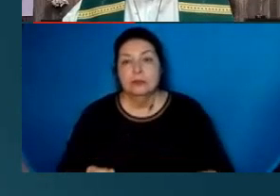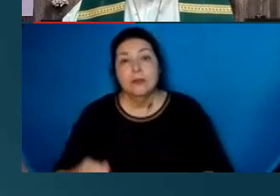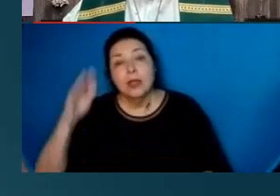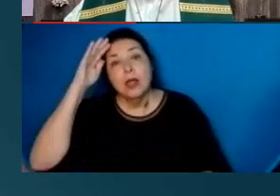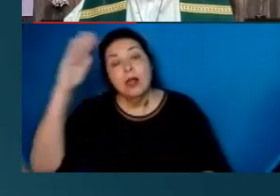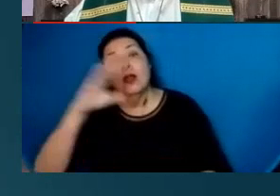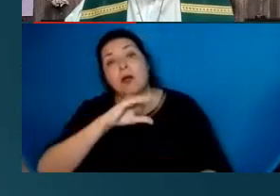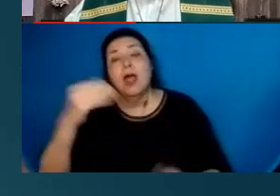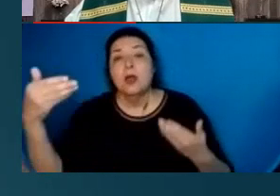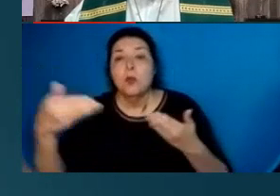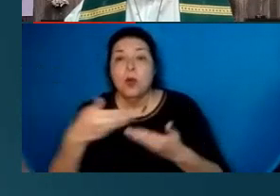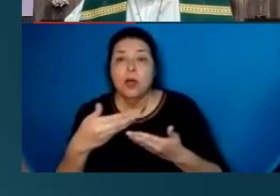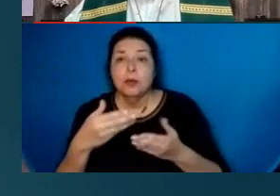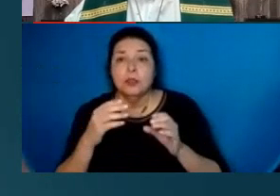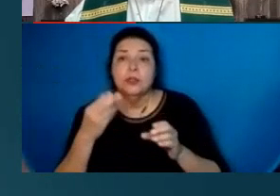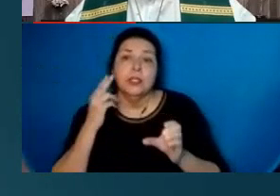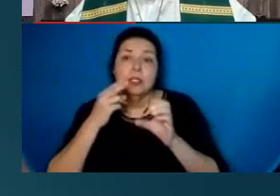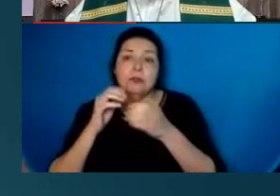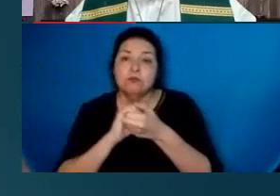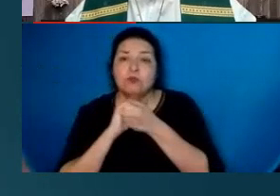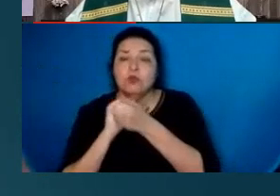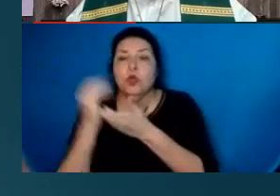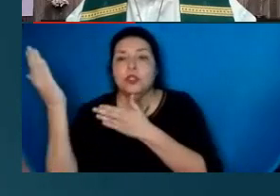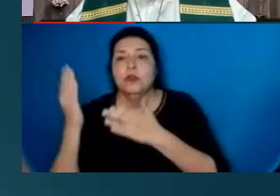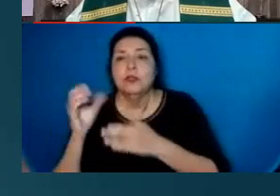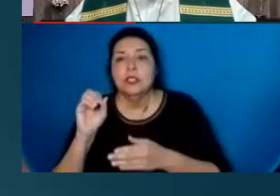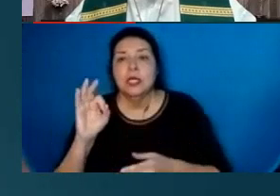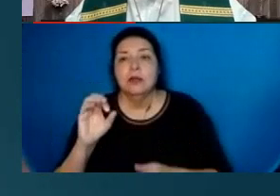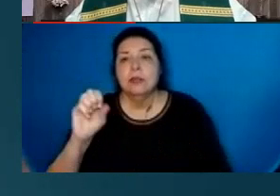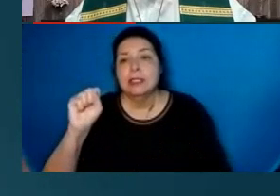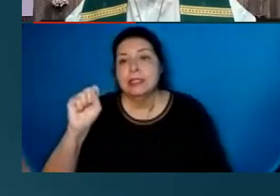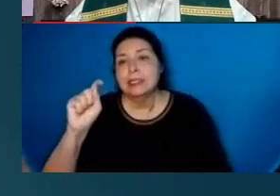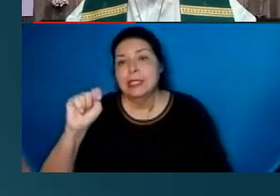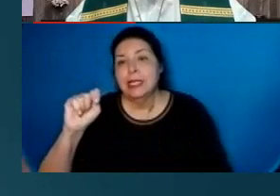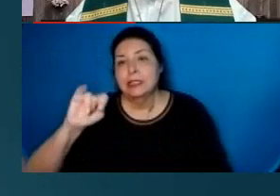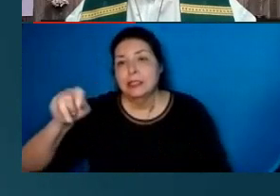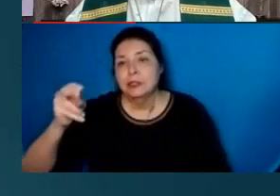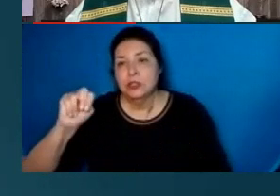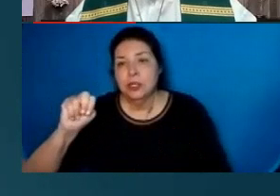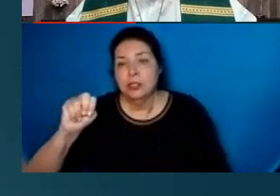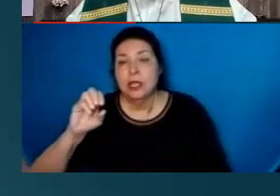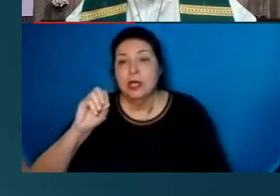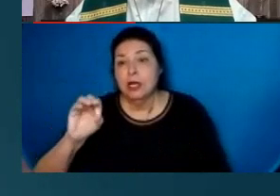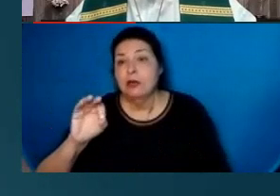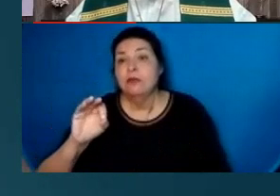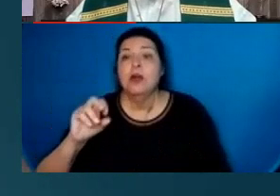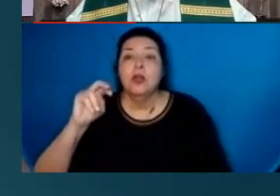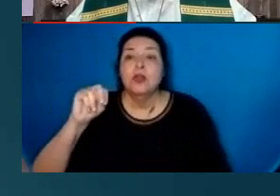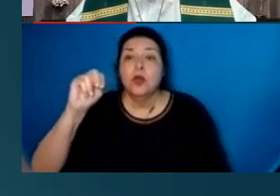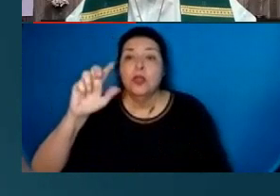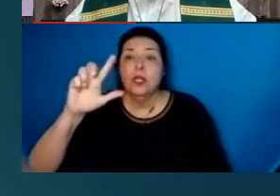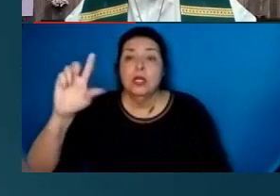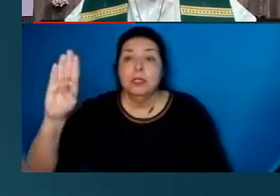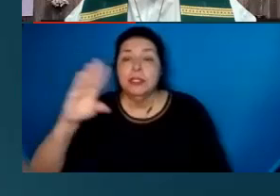Hello and welcome to the joint service of St. John's Lutheran Church of North Long Beach and Peace Lutheran Church of